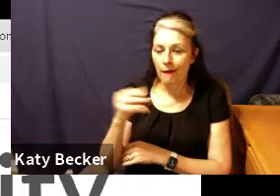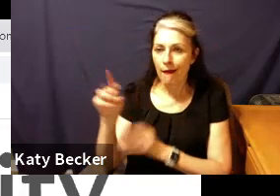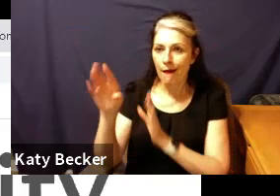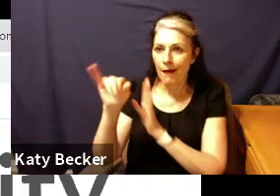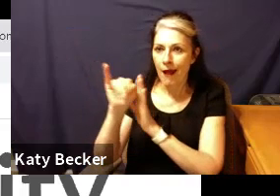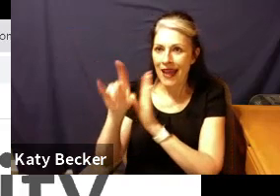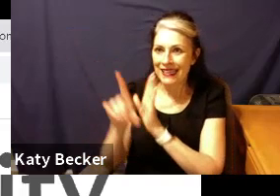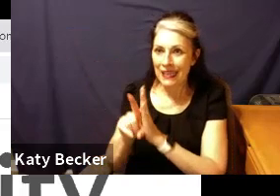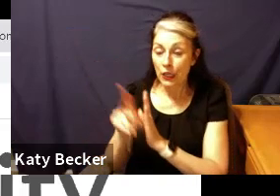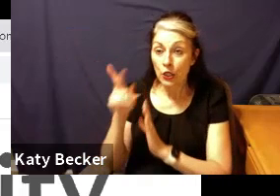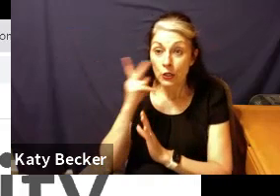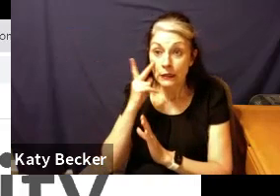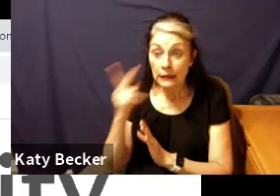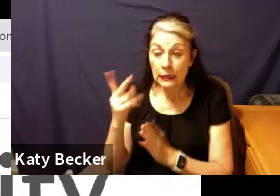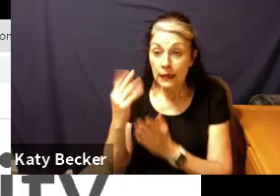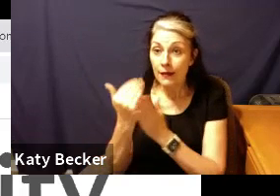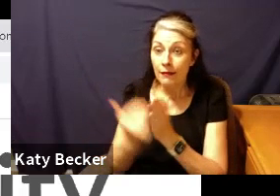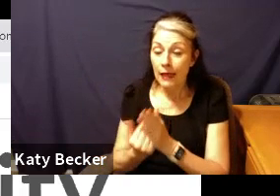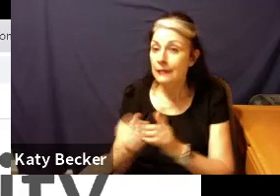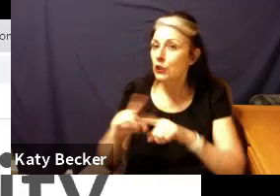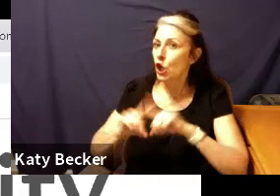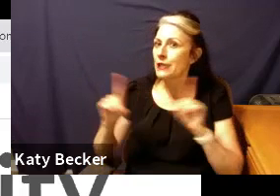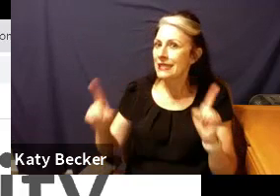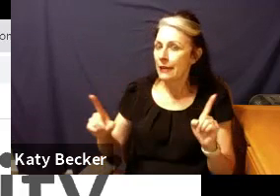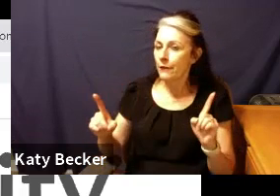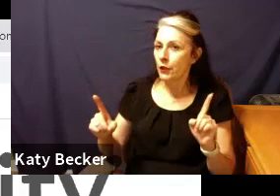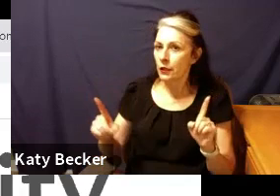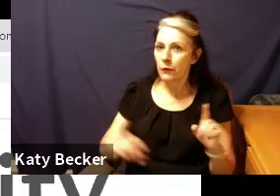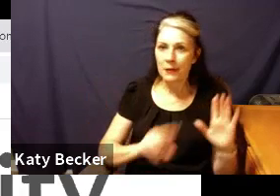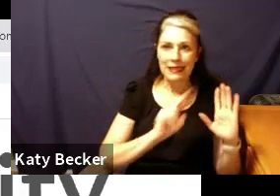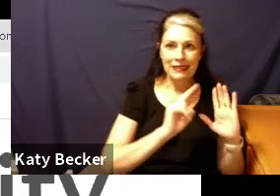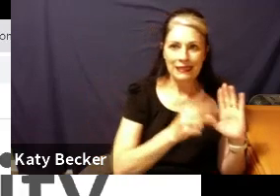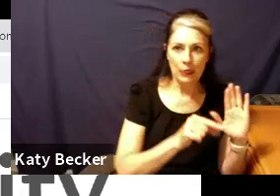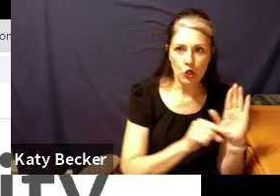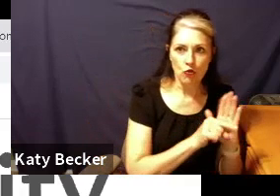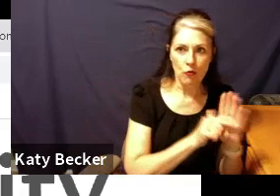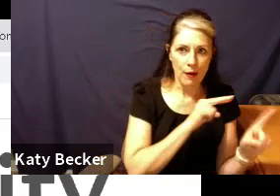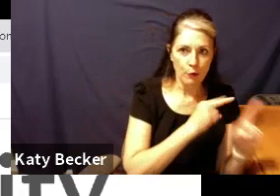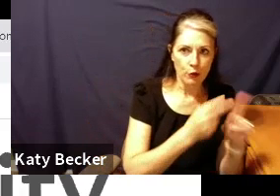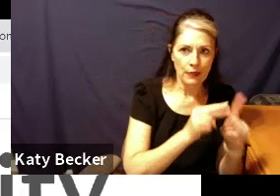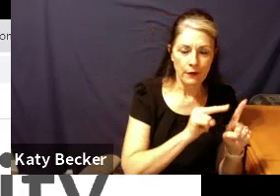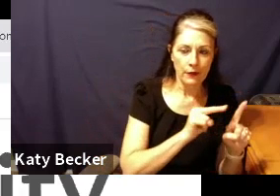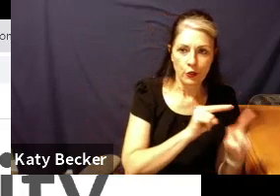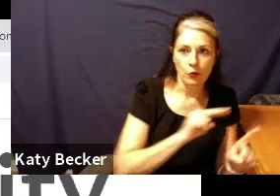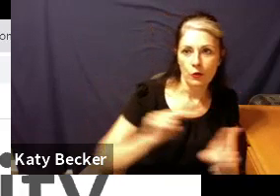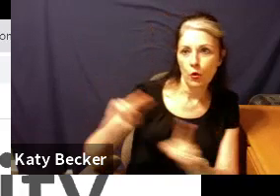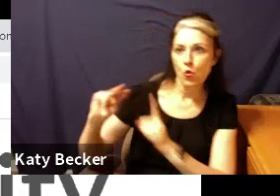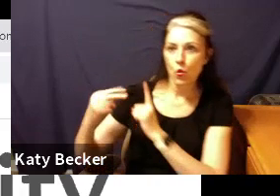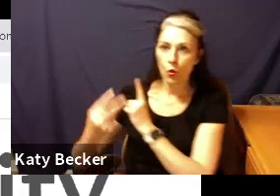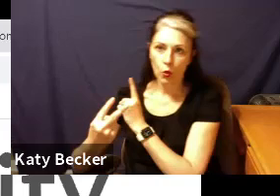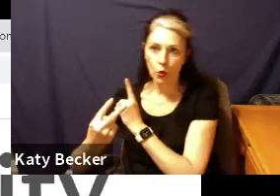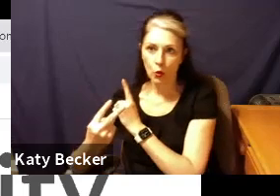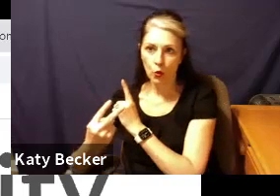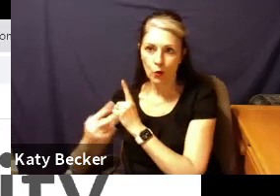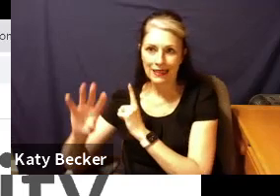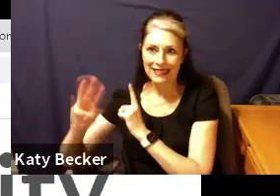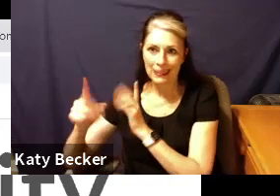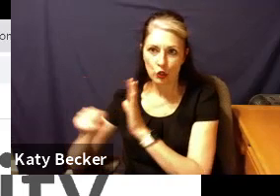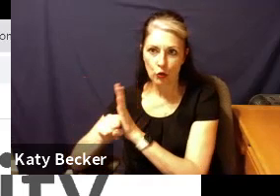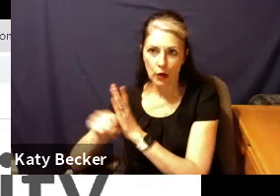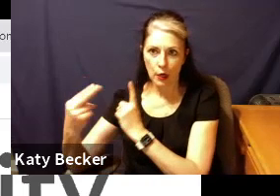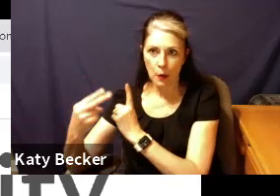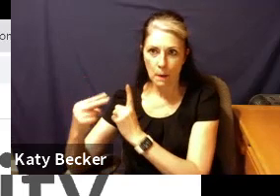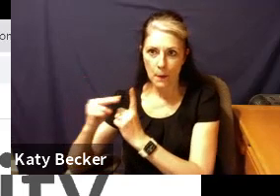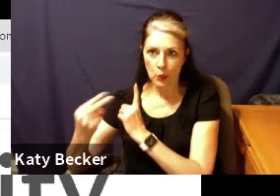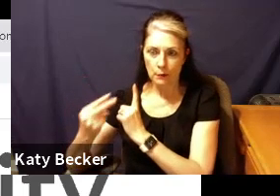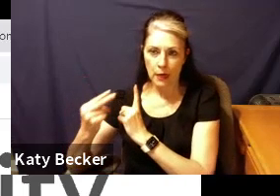see that the lessons are very different when you look from a second grade perspective over to a sixth grade perspective. And